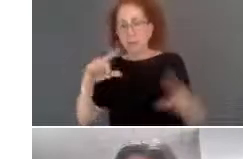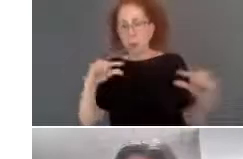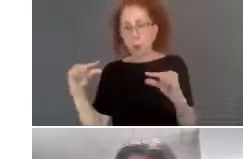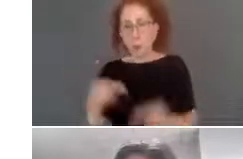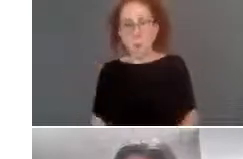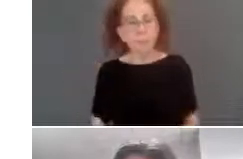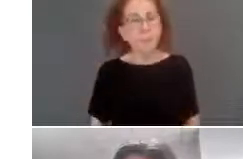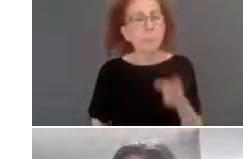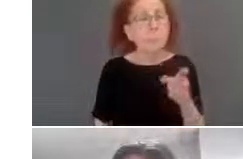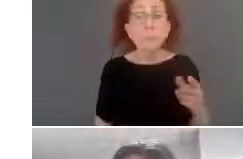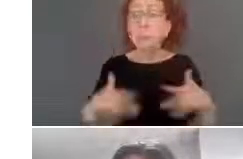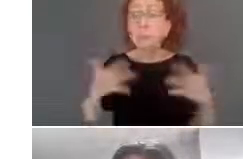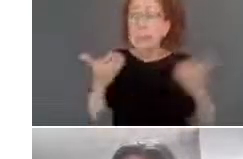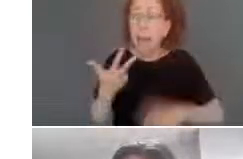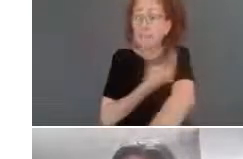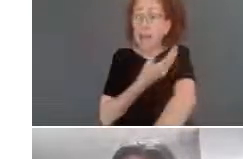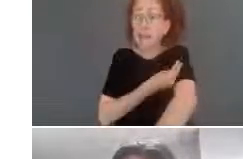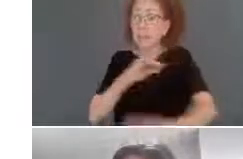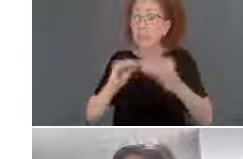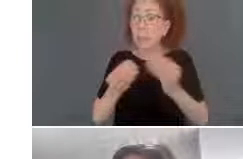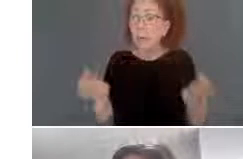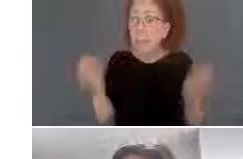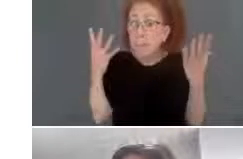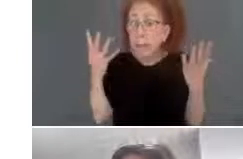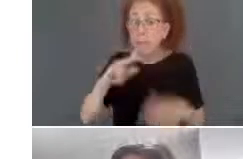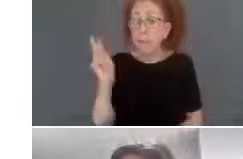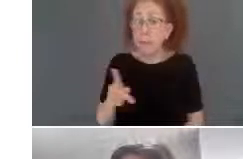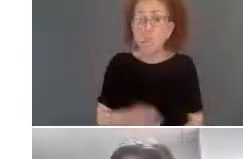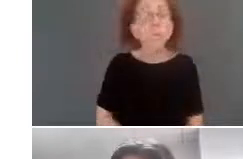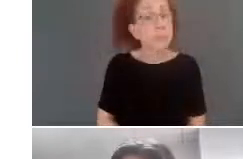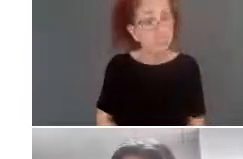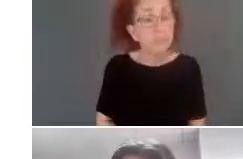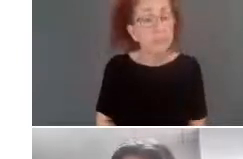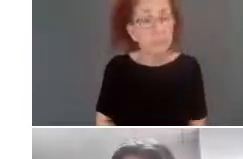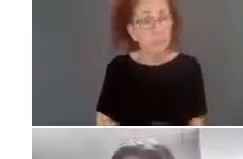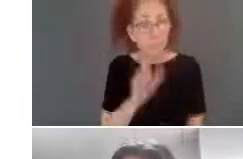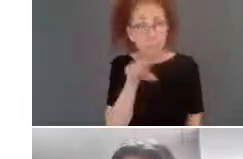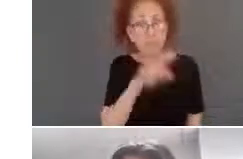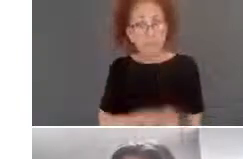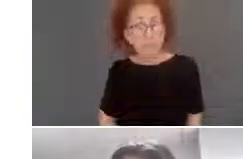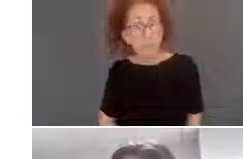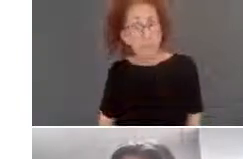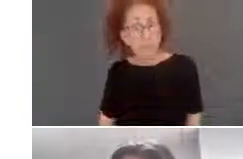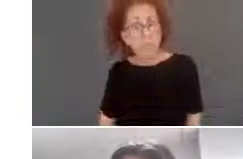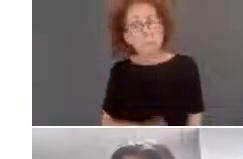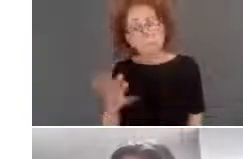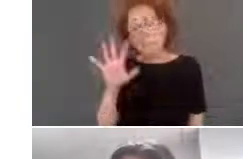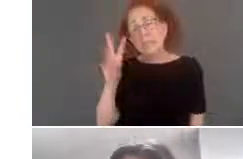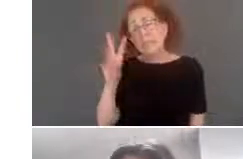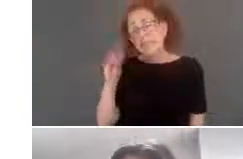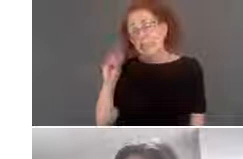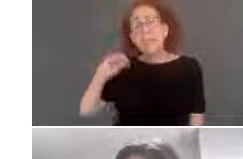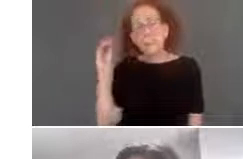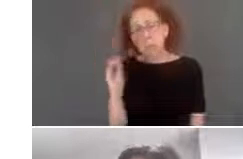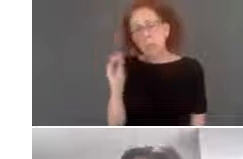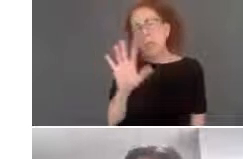So where are we with vaccination rates in Philadelphia? So about a little over 60% of